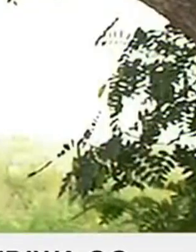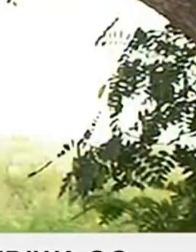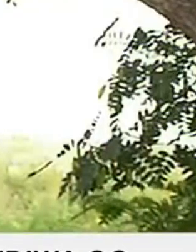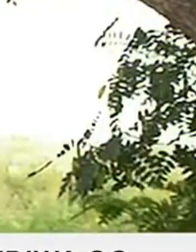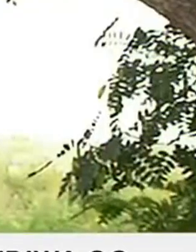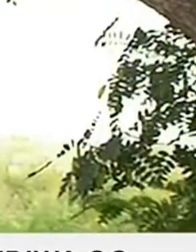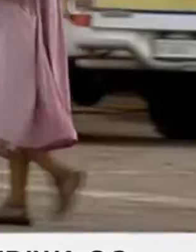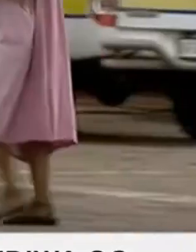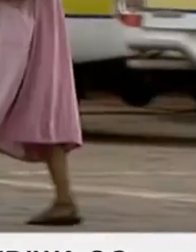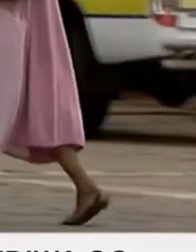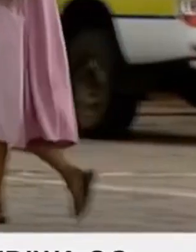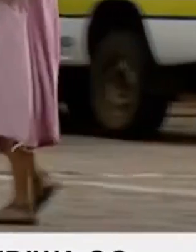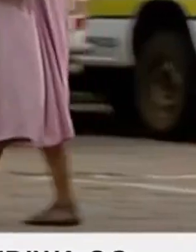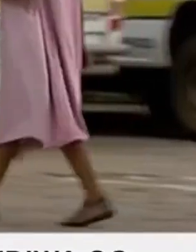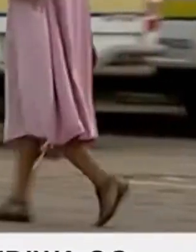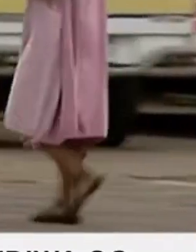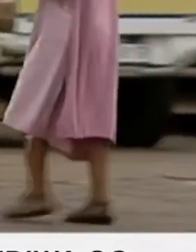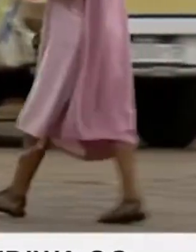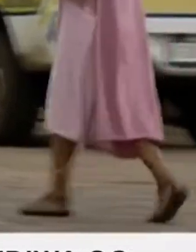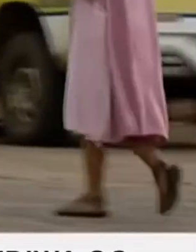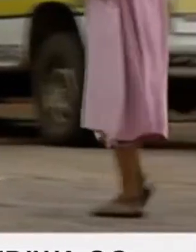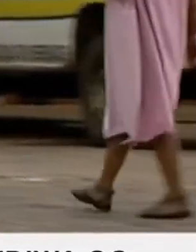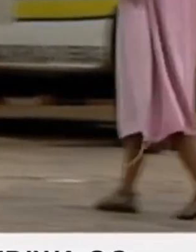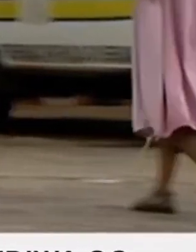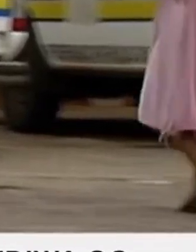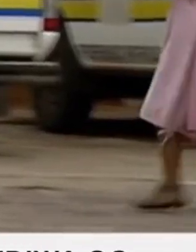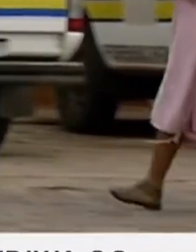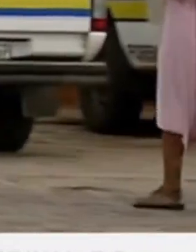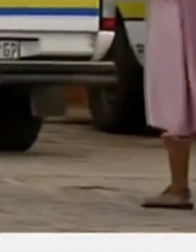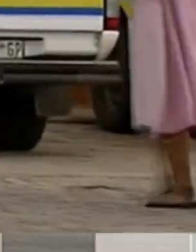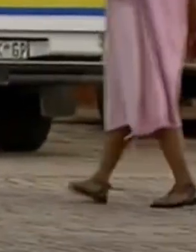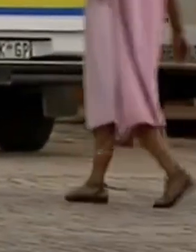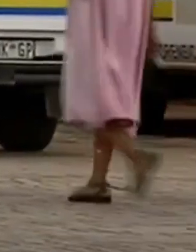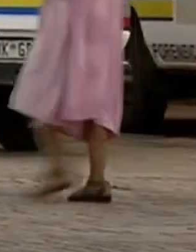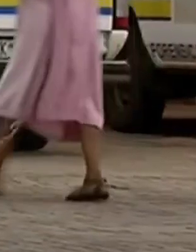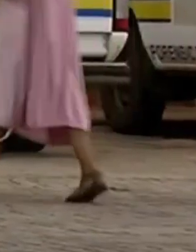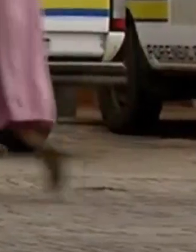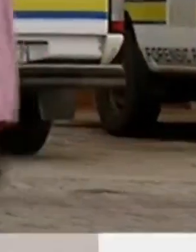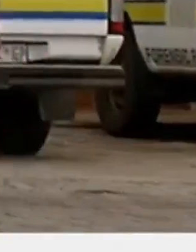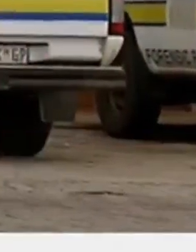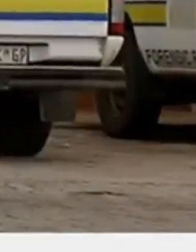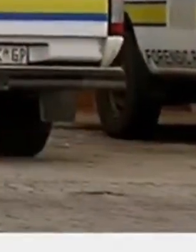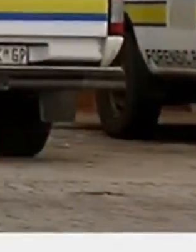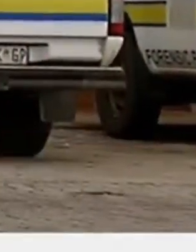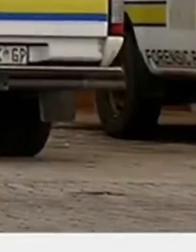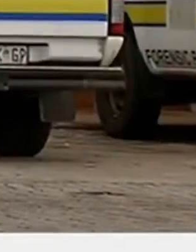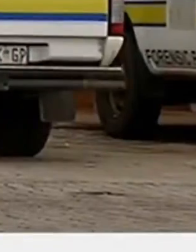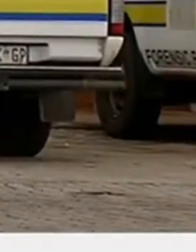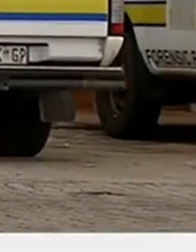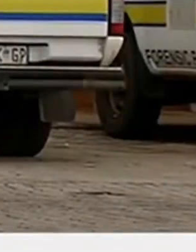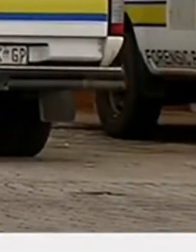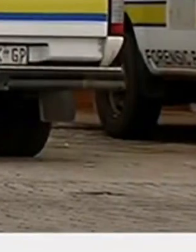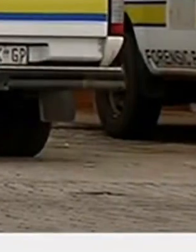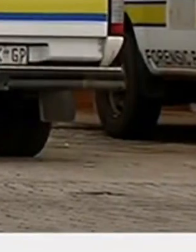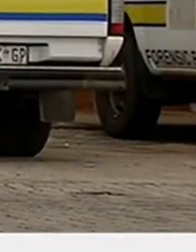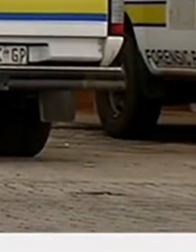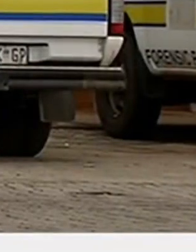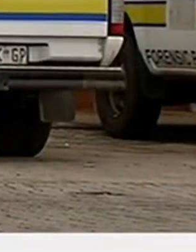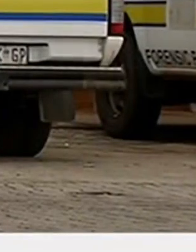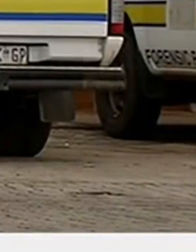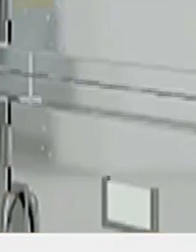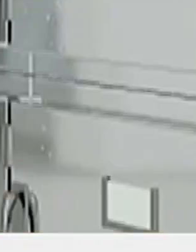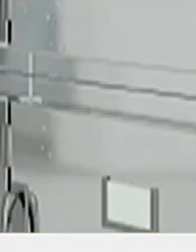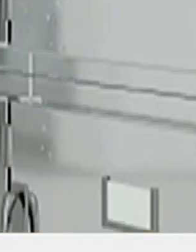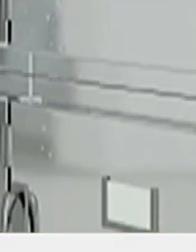Tirelo ya forensiki ya polokelo ya baswi mo Sebokeng ke nngwe ya di le 11 tseo di pitlagantsweng ke baswi bao ba iseng ba tsewe ke ba